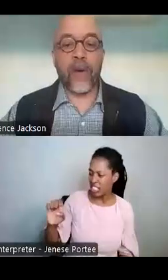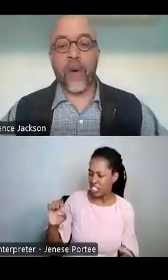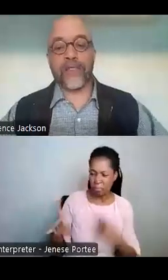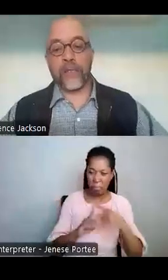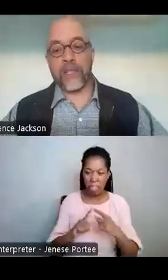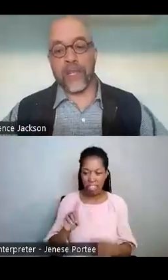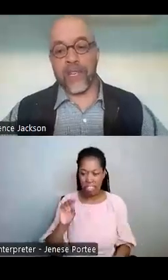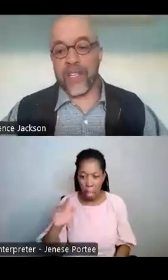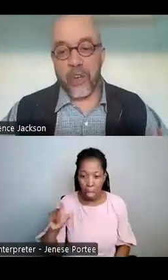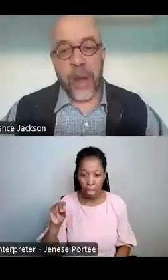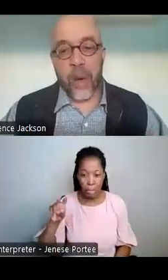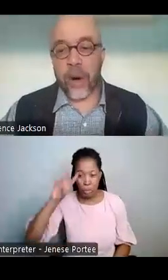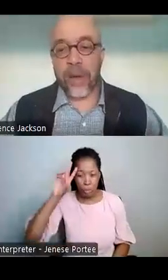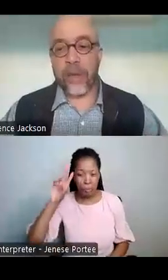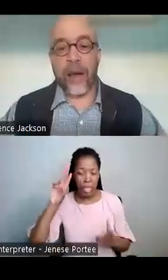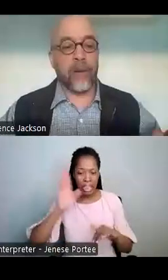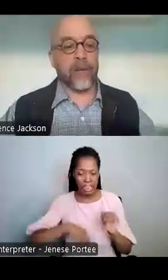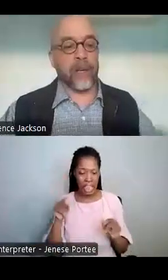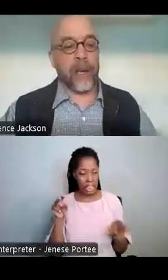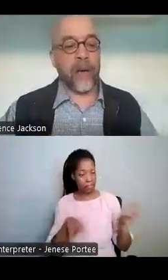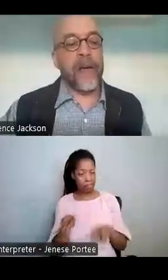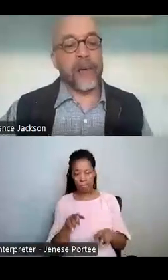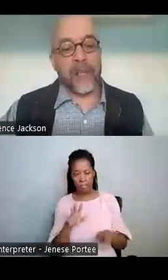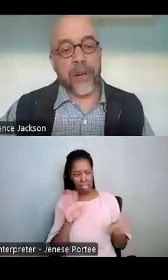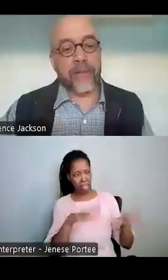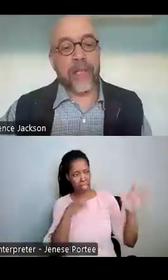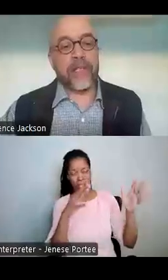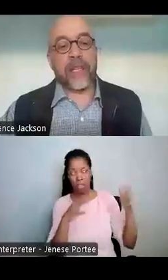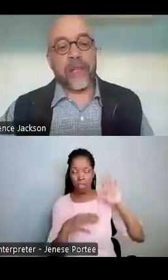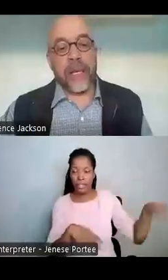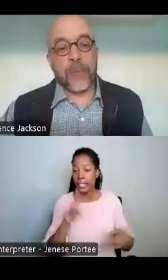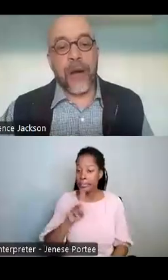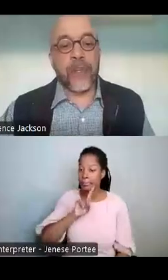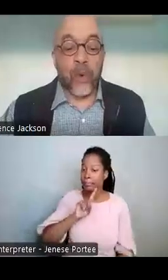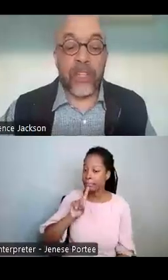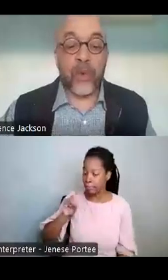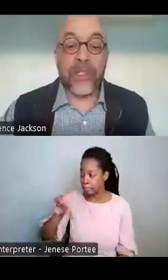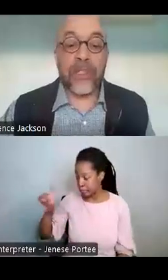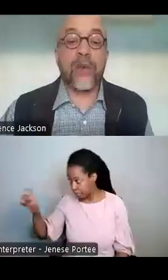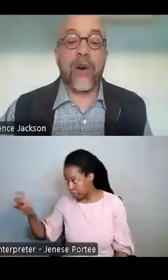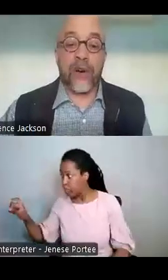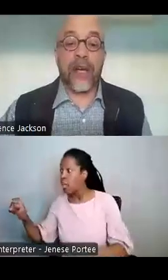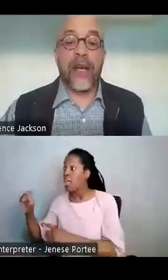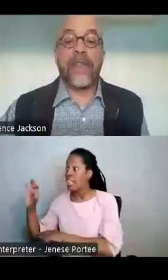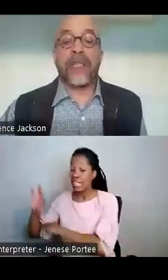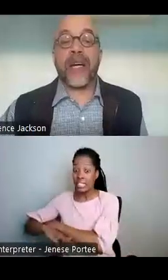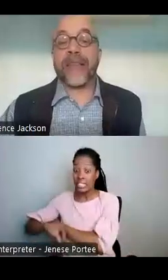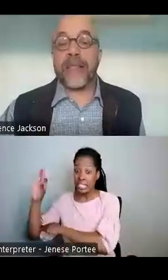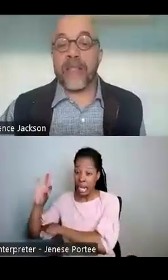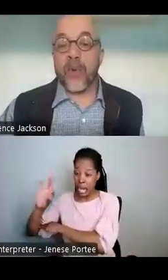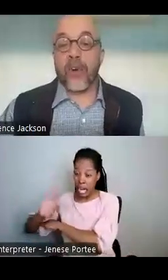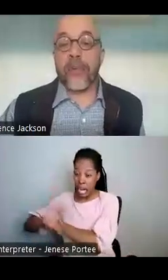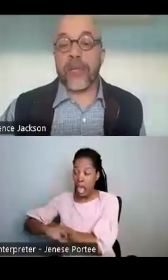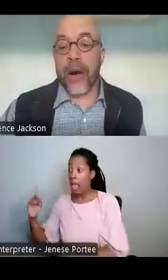this whole exhibition. Continuing my walk about a mile along the canal, returning after sunset near the same spot, the noise was still heard. There was not the